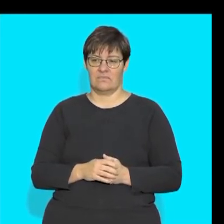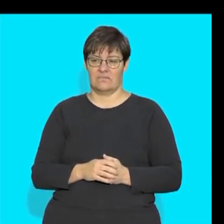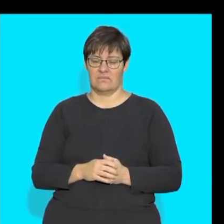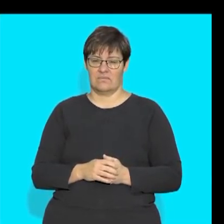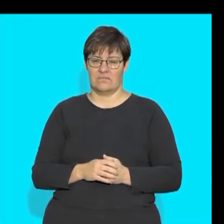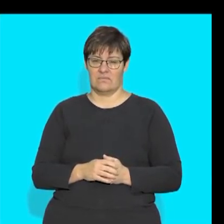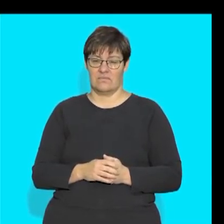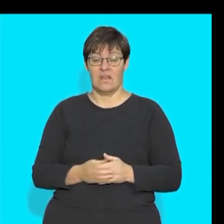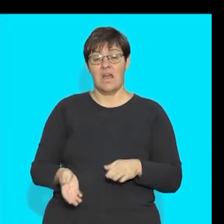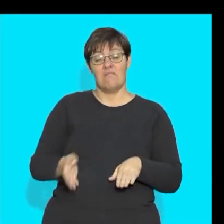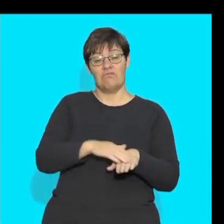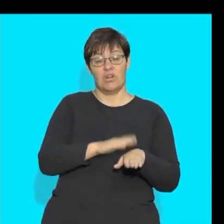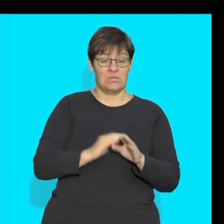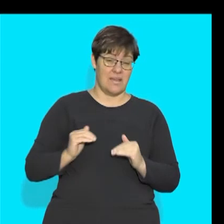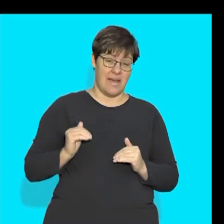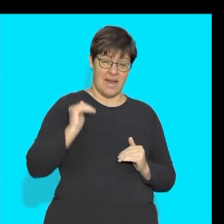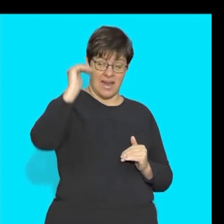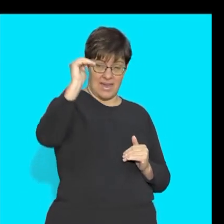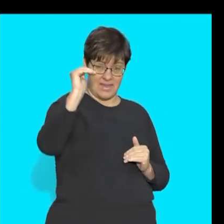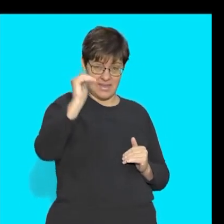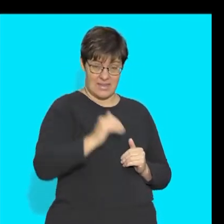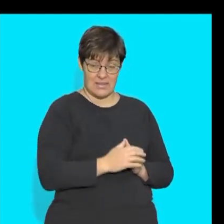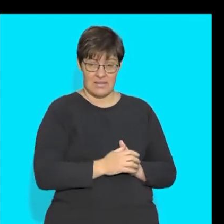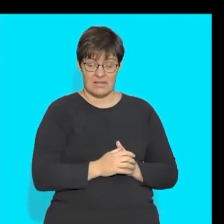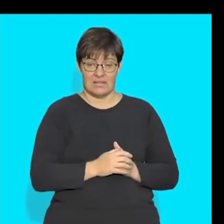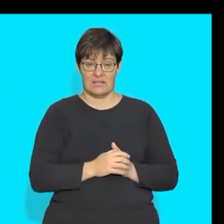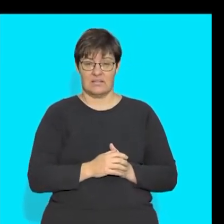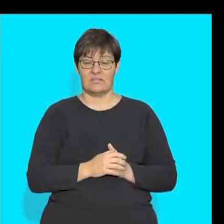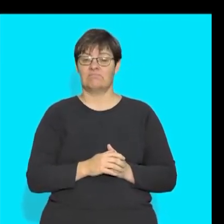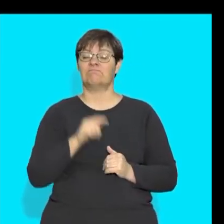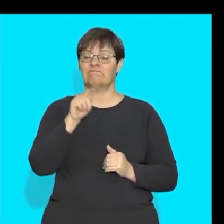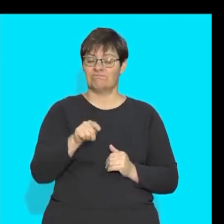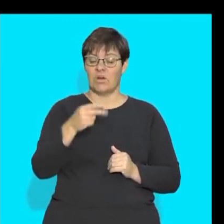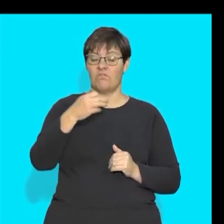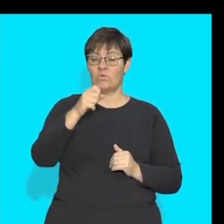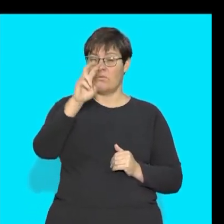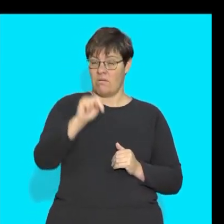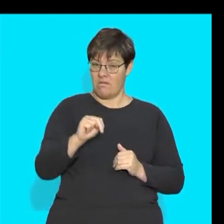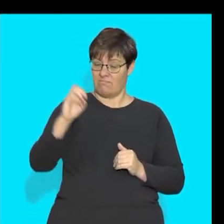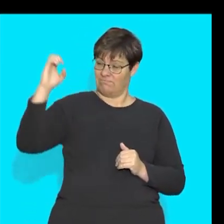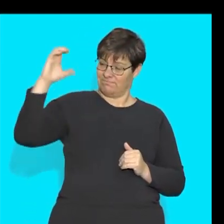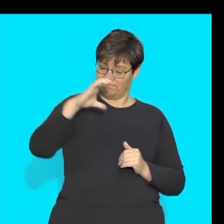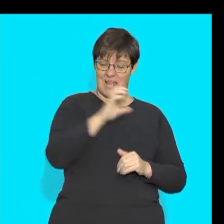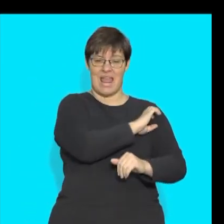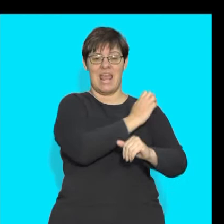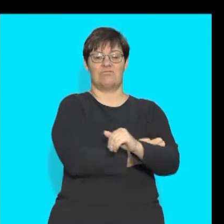When there's a high frequency of light, the photons have more energy. That's what we just looked at.